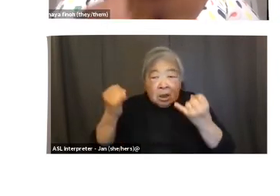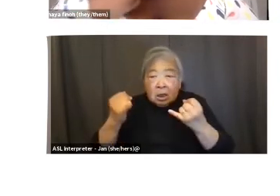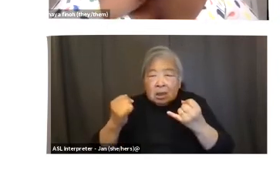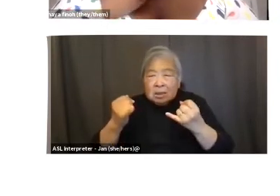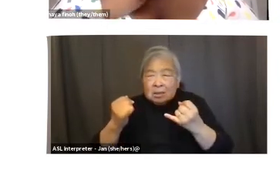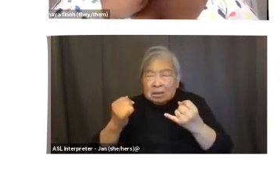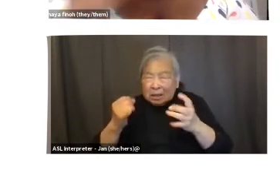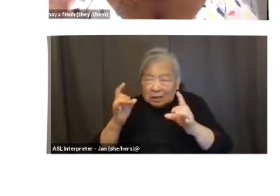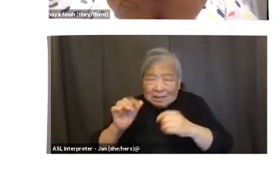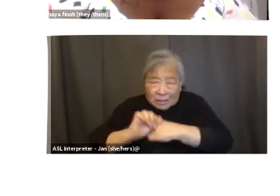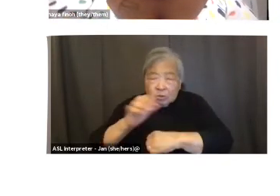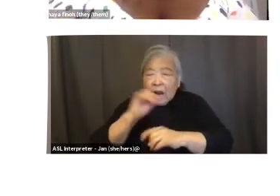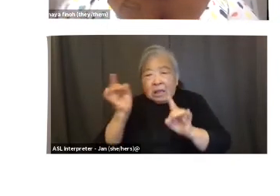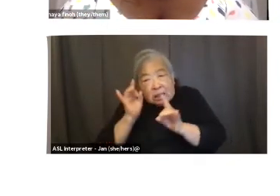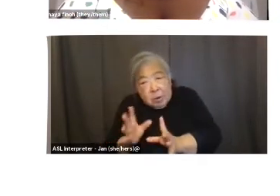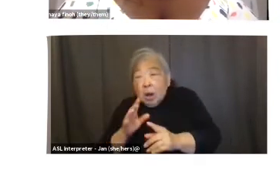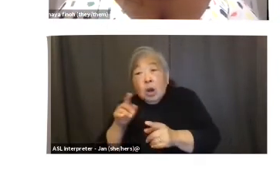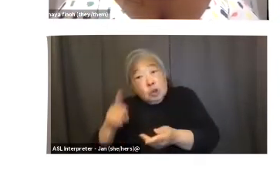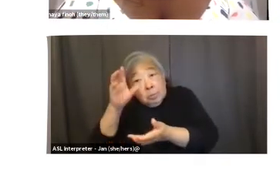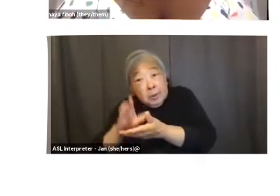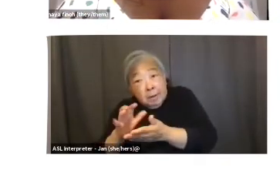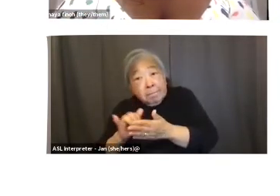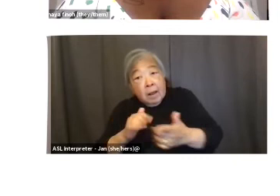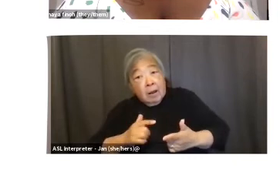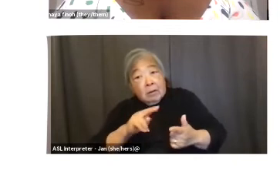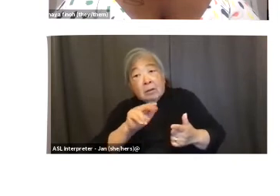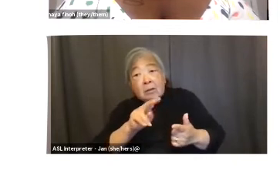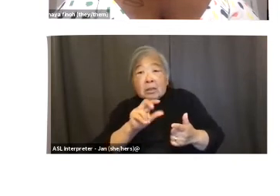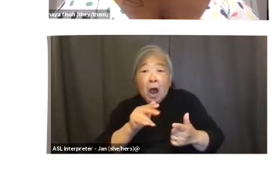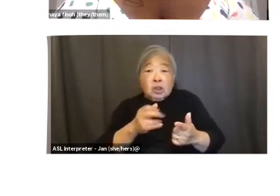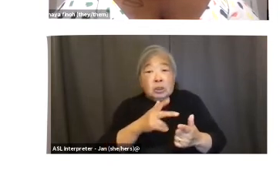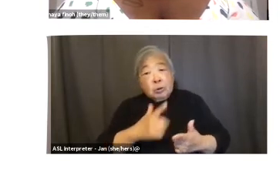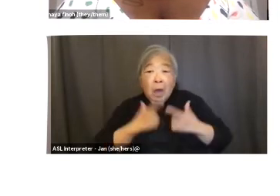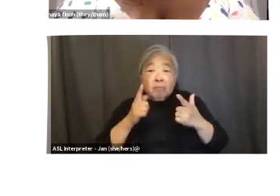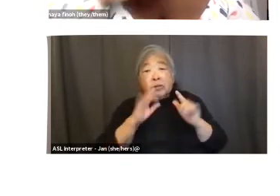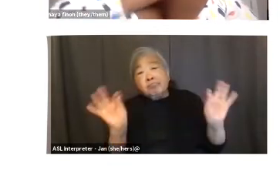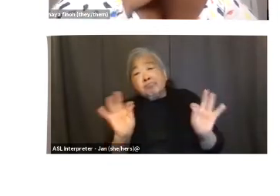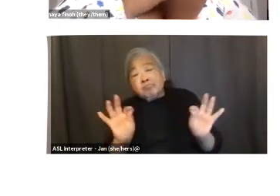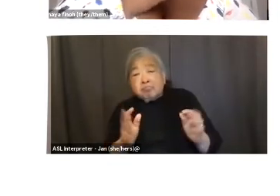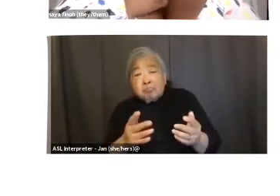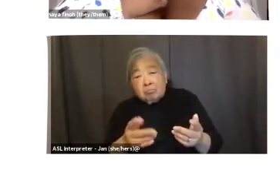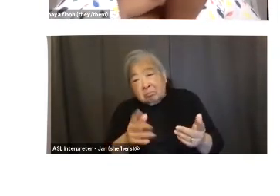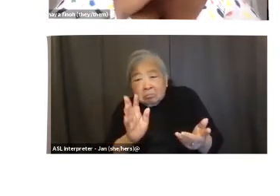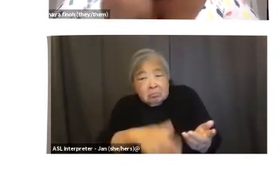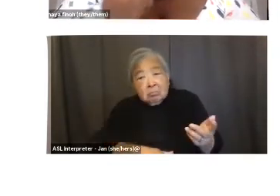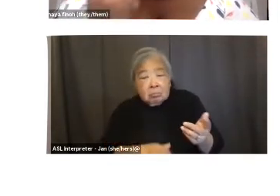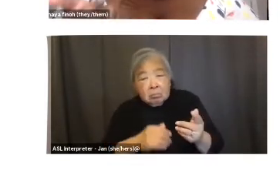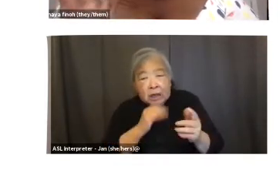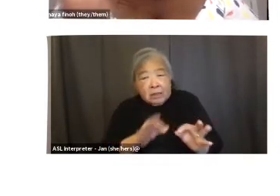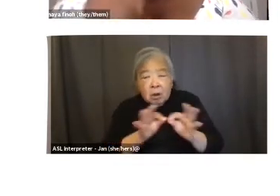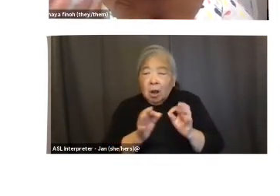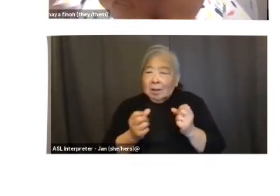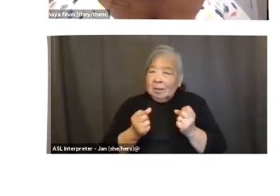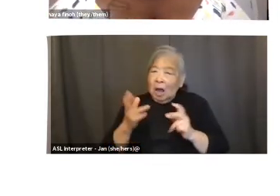is. She believed that Latasha's life was disposable. A lot of folks in her community felt that it